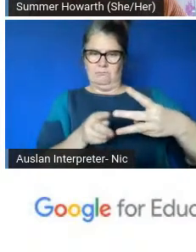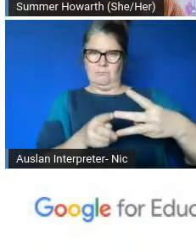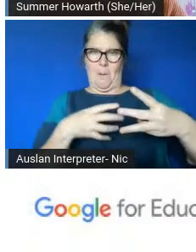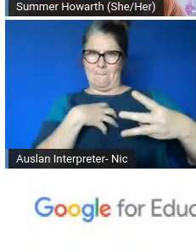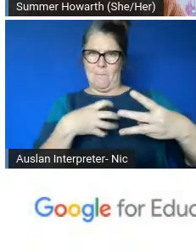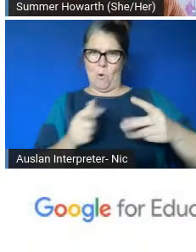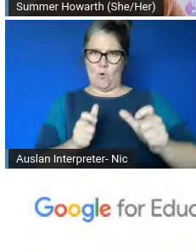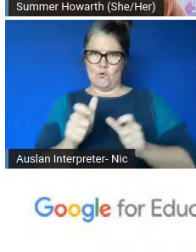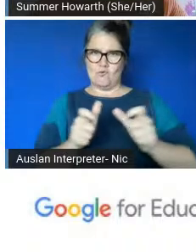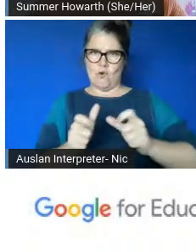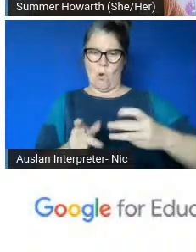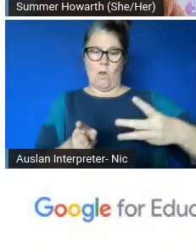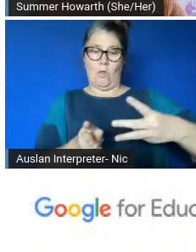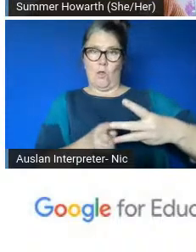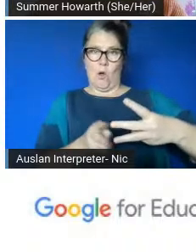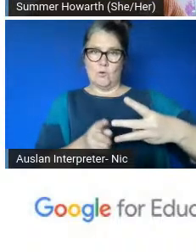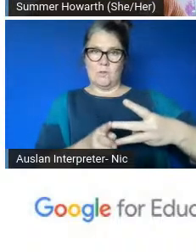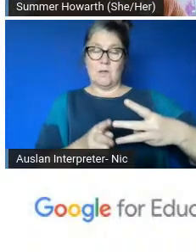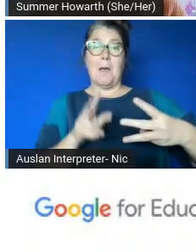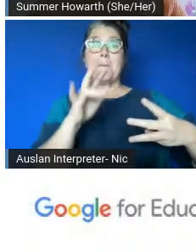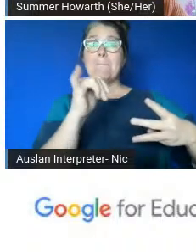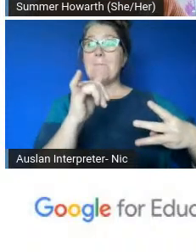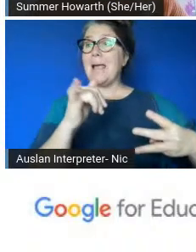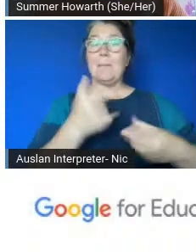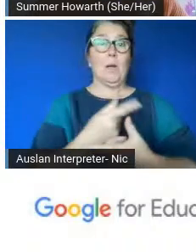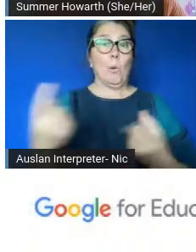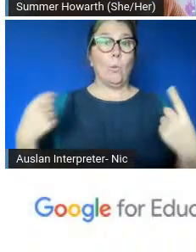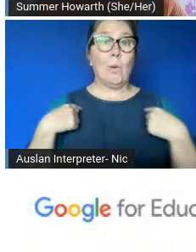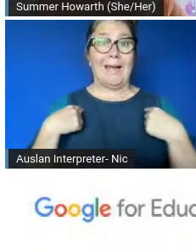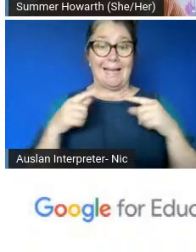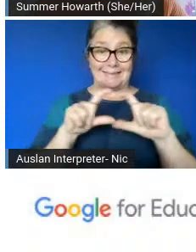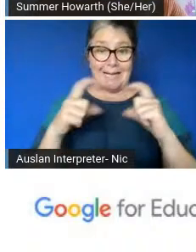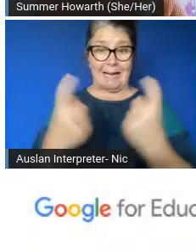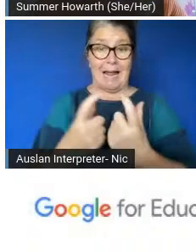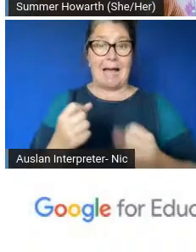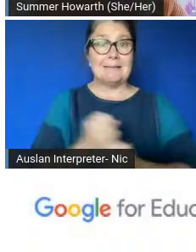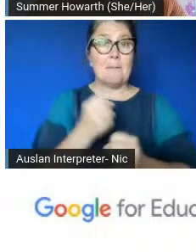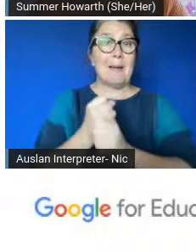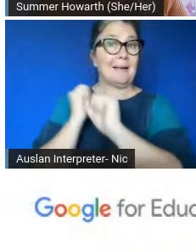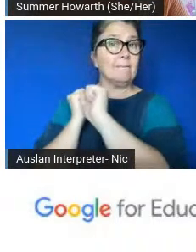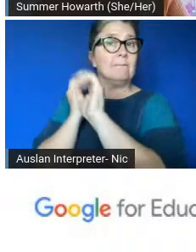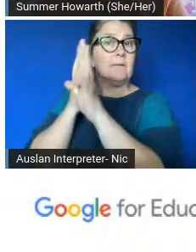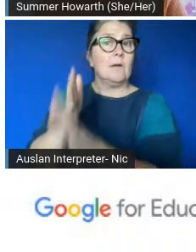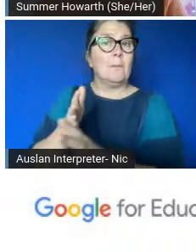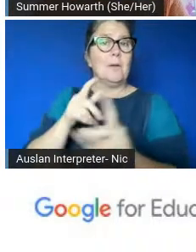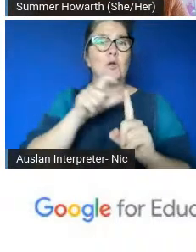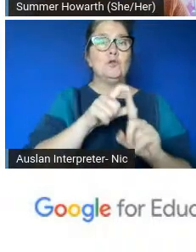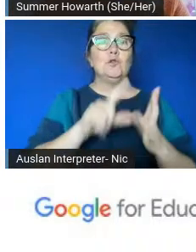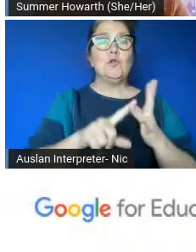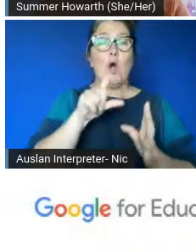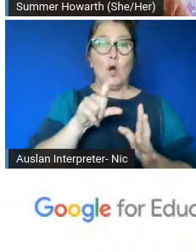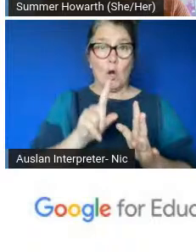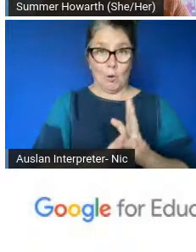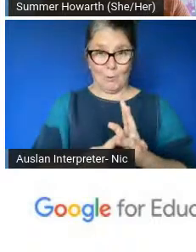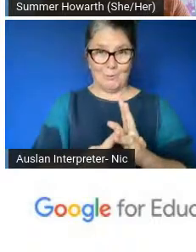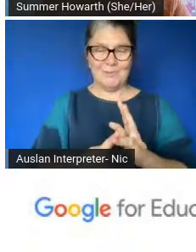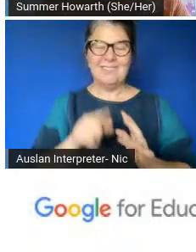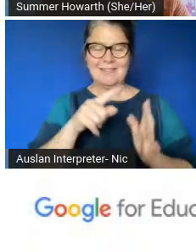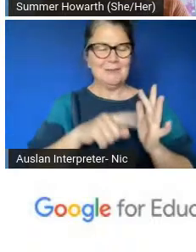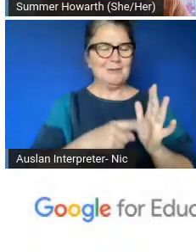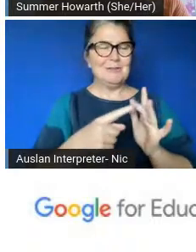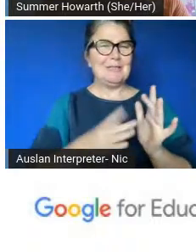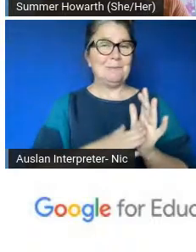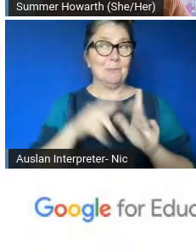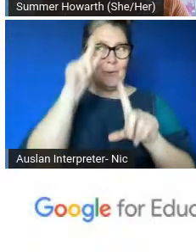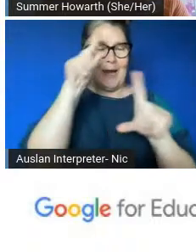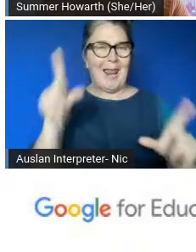be we're going to make a documentary film, which I know Jim would love, and he's going to jump in later on and have a bit of a chat with us,